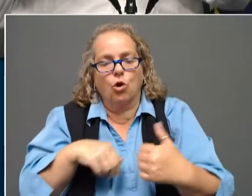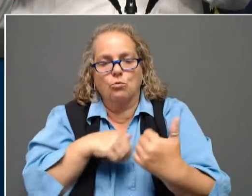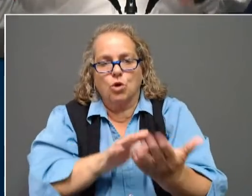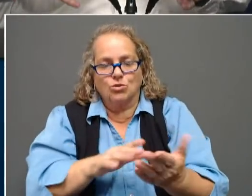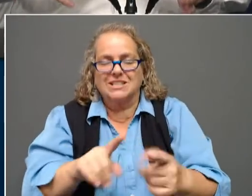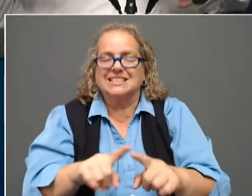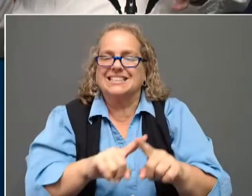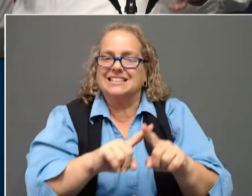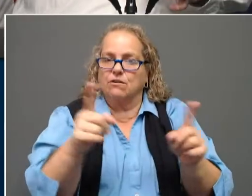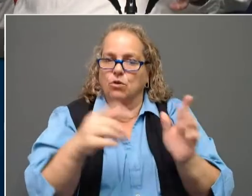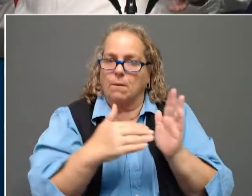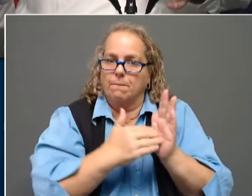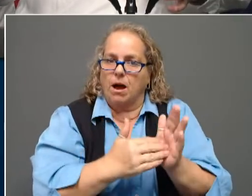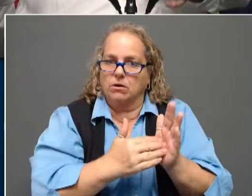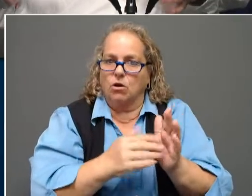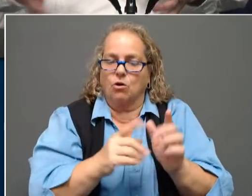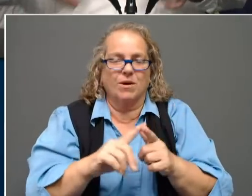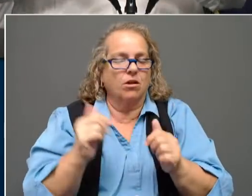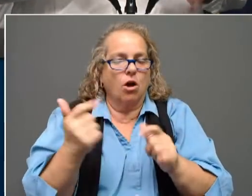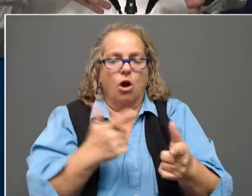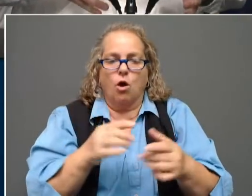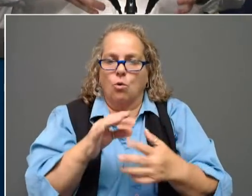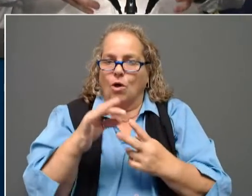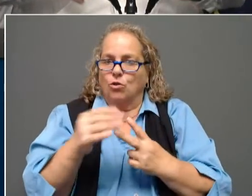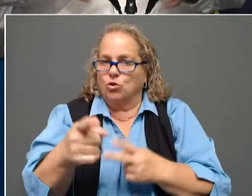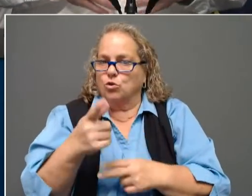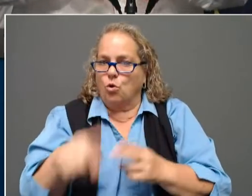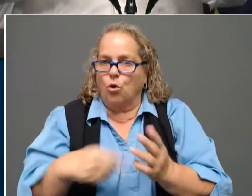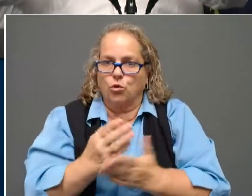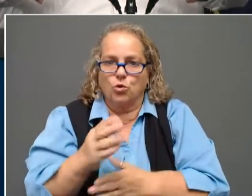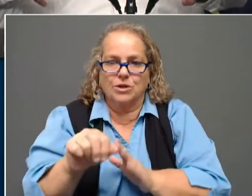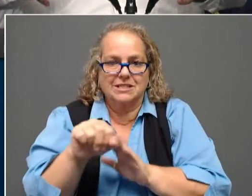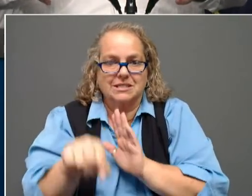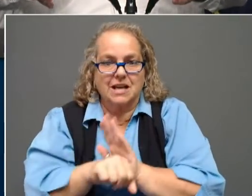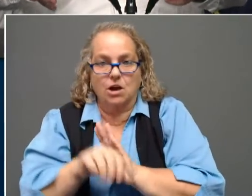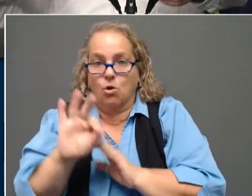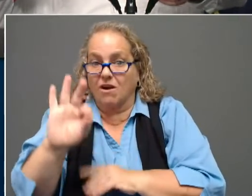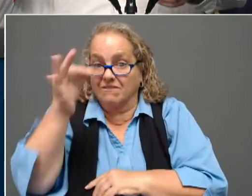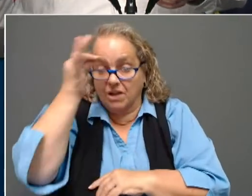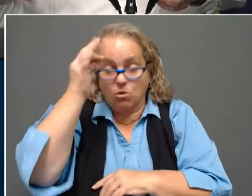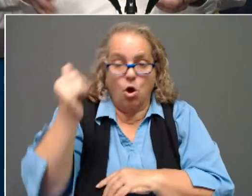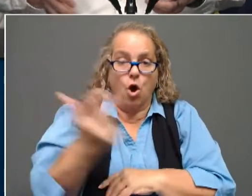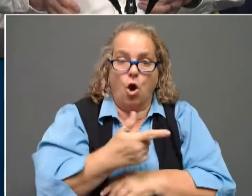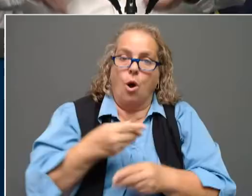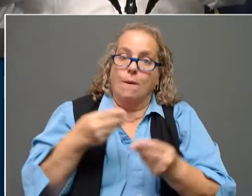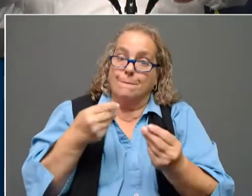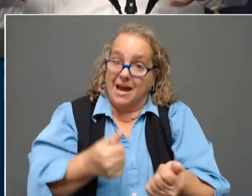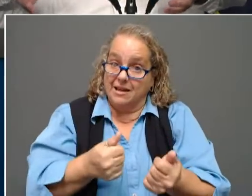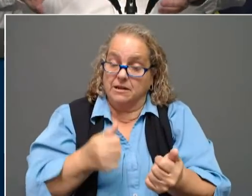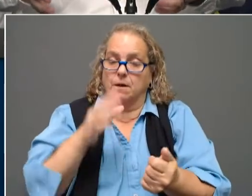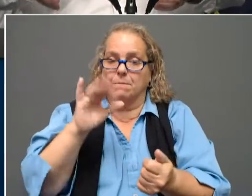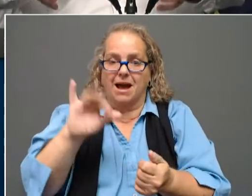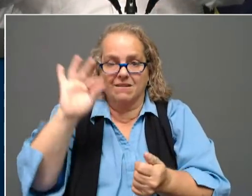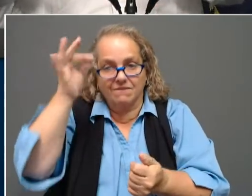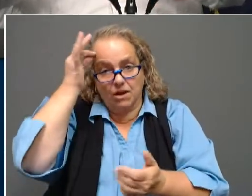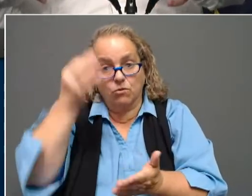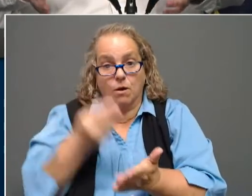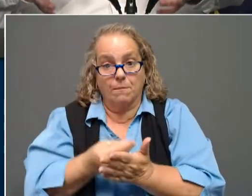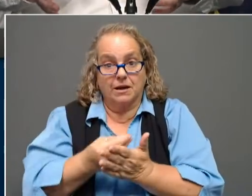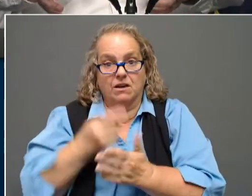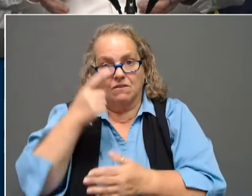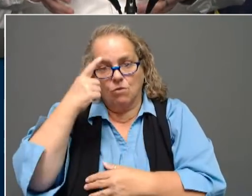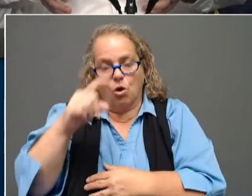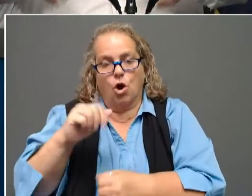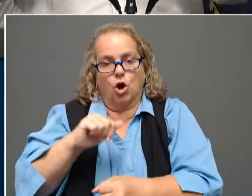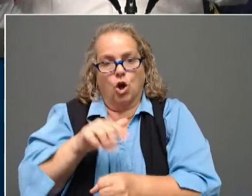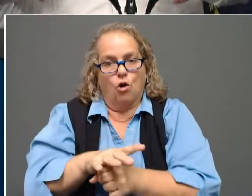and it's all of this, whether you go through the state program or the federal one, is all paid for by federal dollars for COVID relief. So I urge